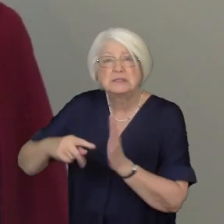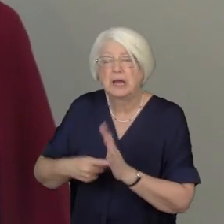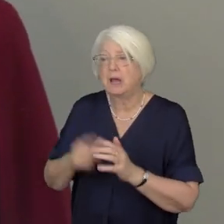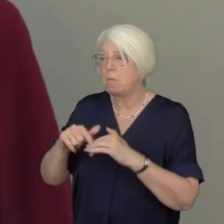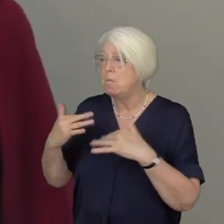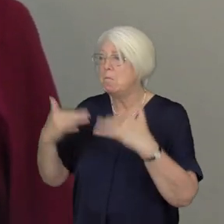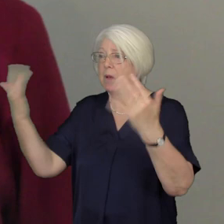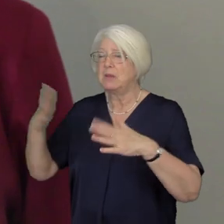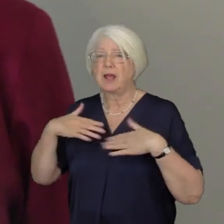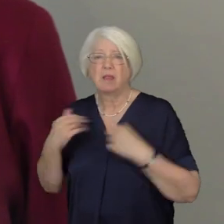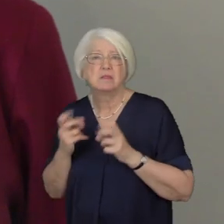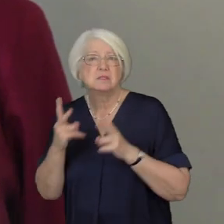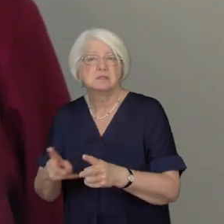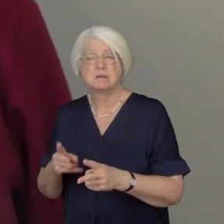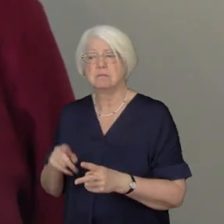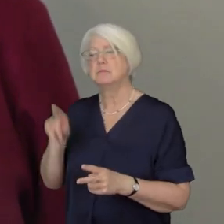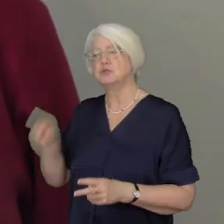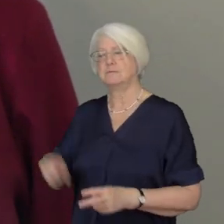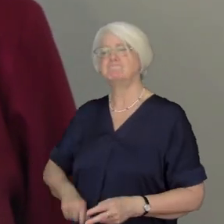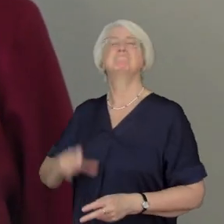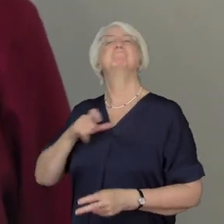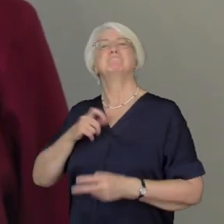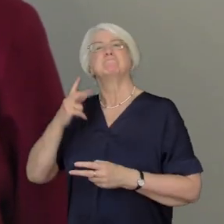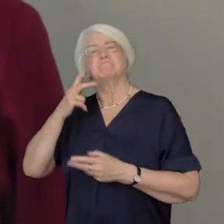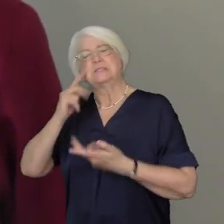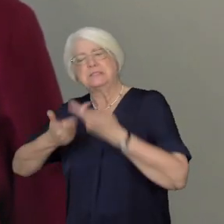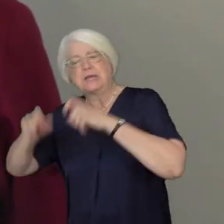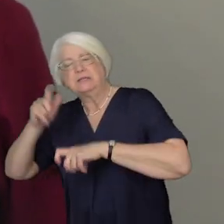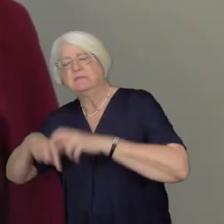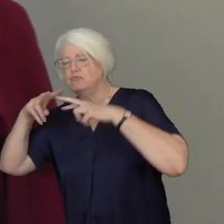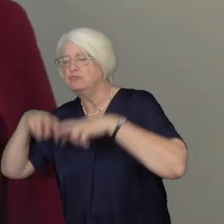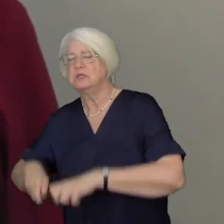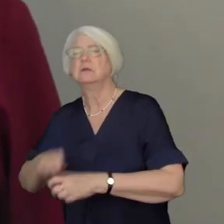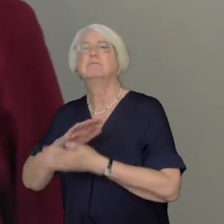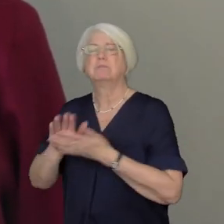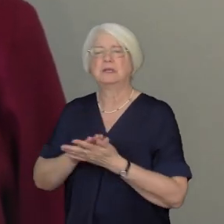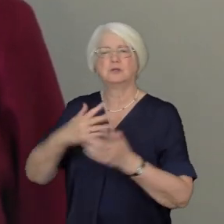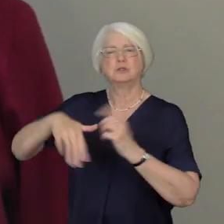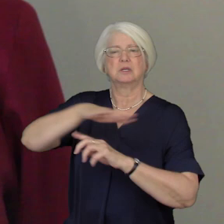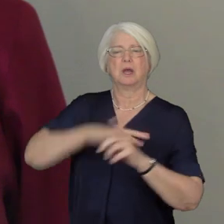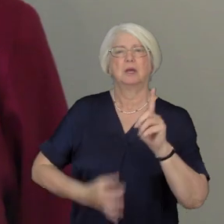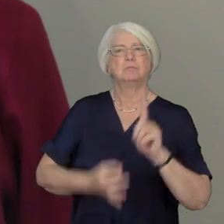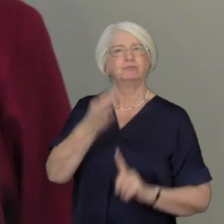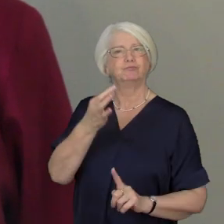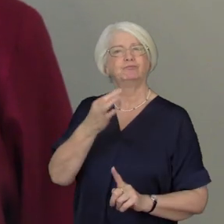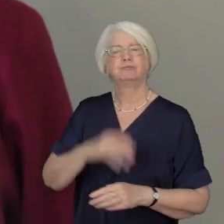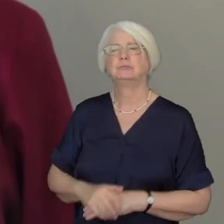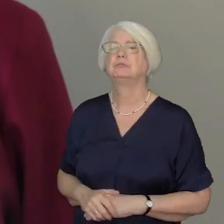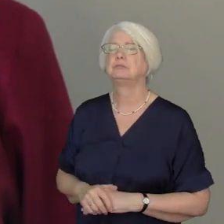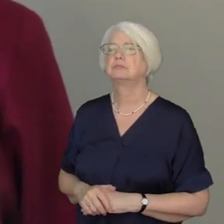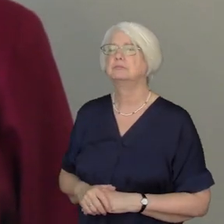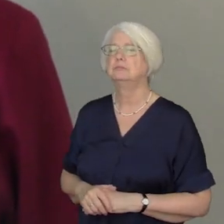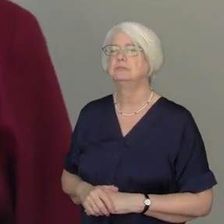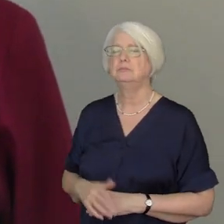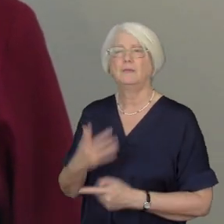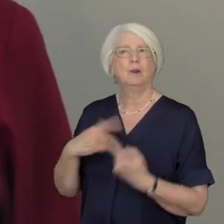that scientific research could lead to social betterment. Could we have imagined